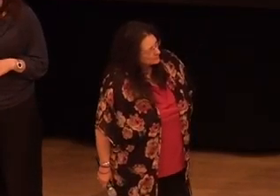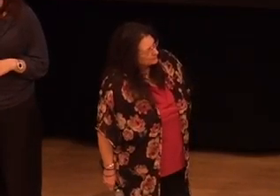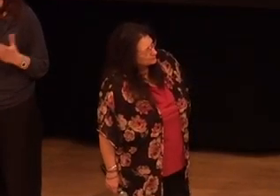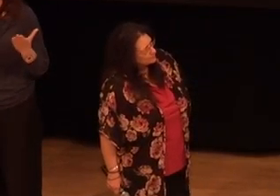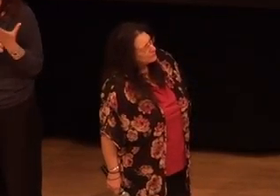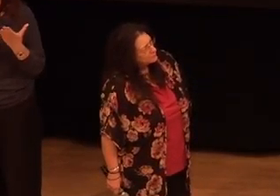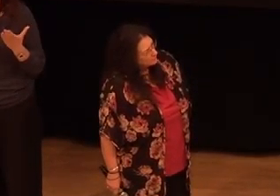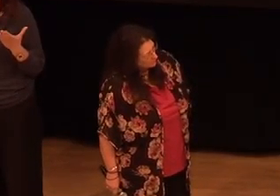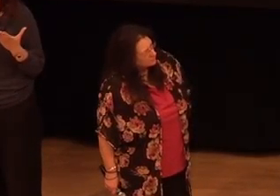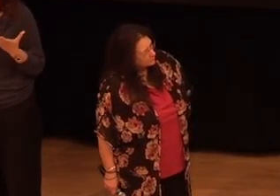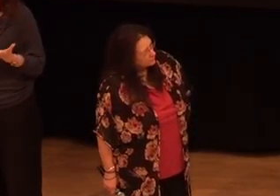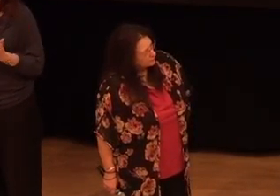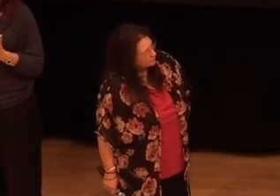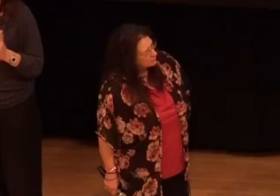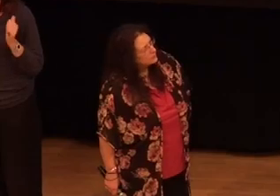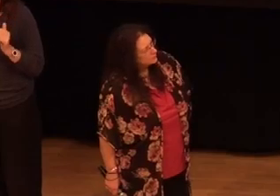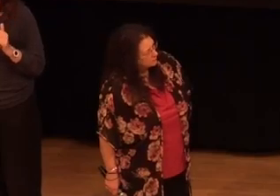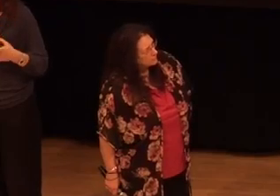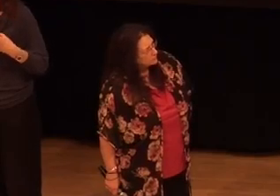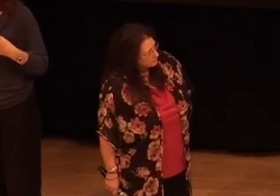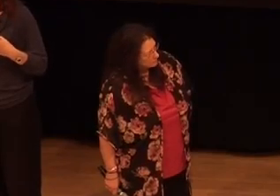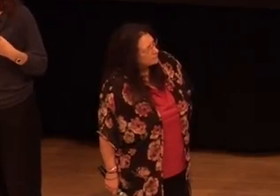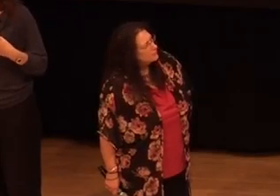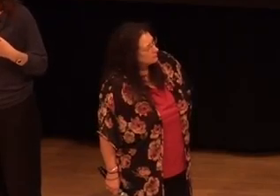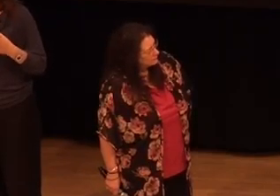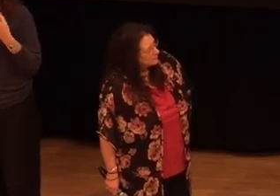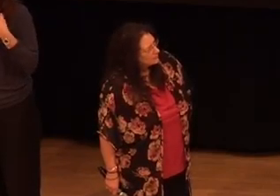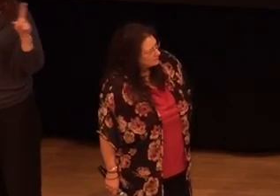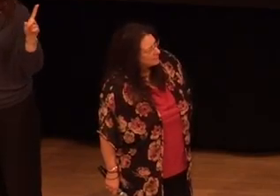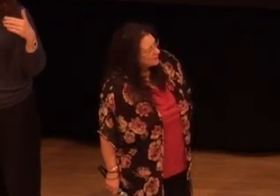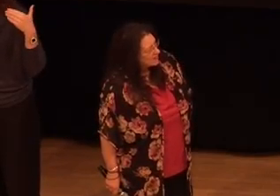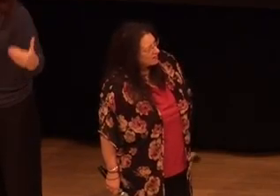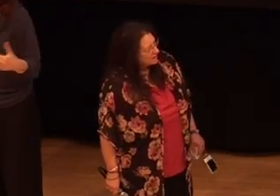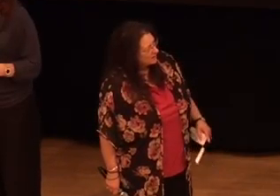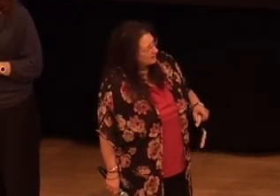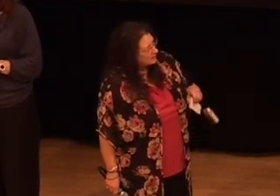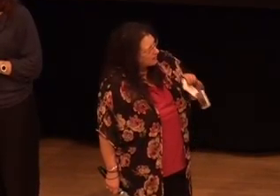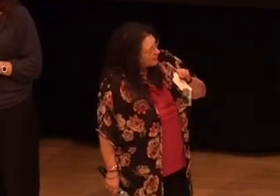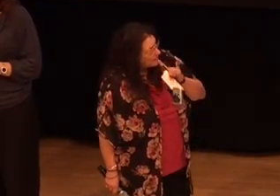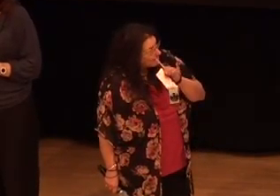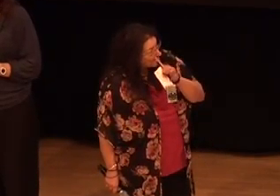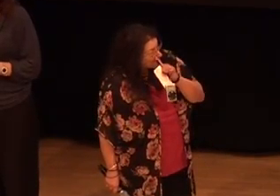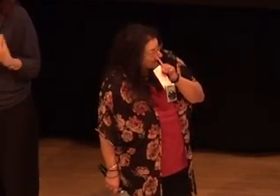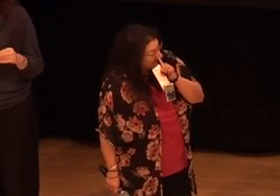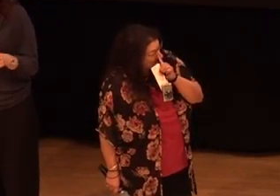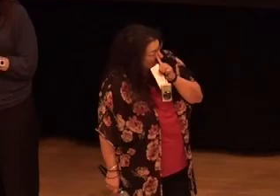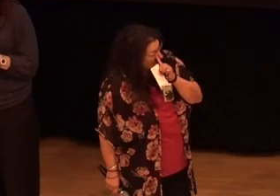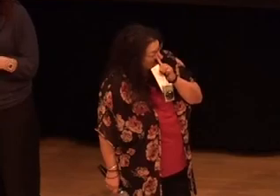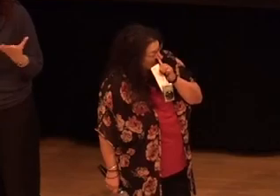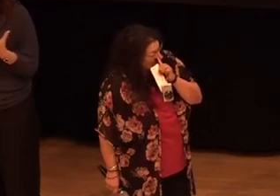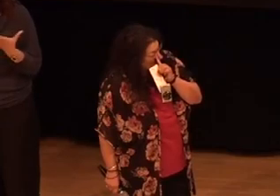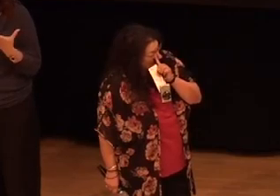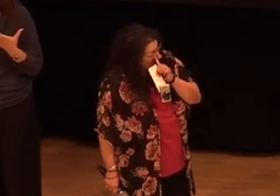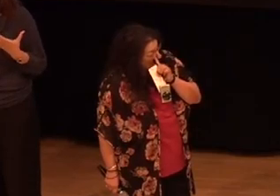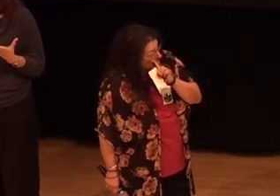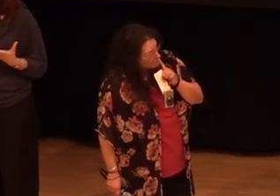to a screening, it's then considered viable, and so the screening will go ahead. Oh, that's interesting. Yeah. Awesome. If we don't sell enough tickets, we might go back to people and